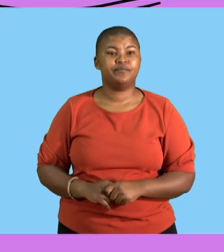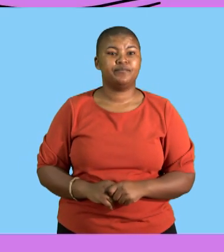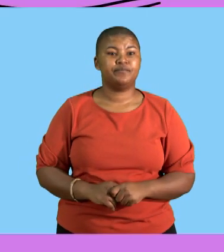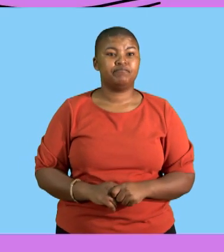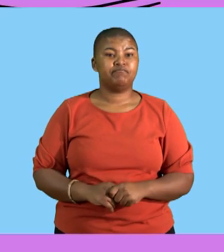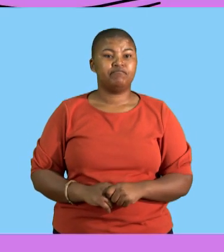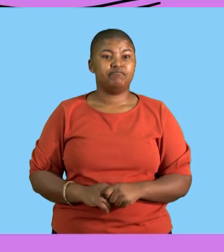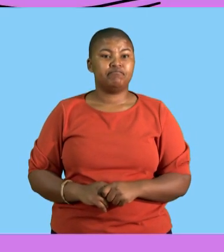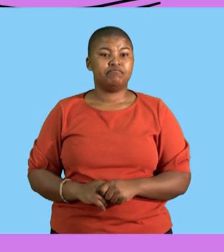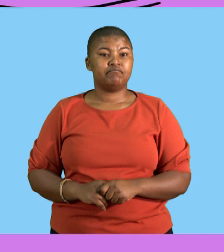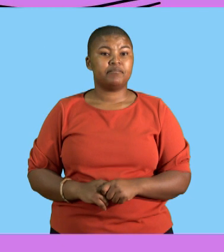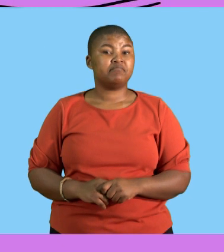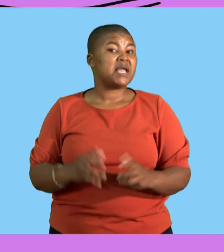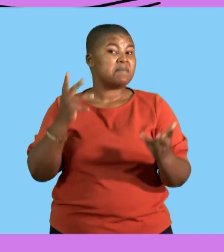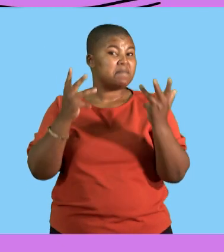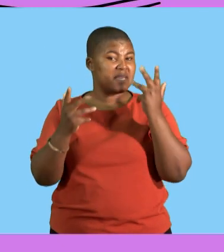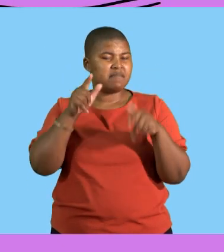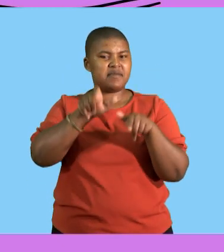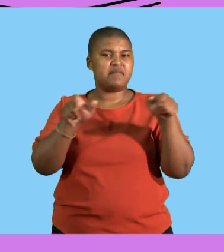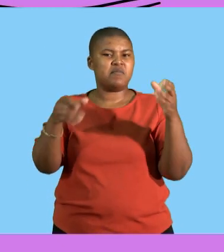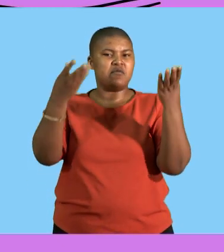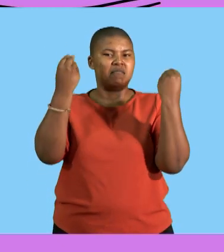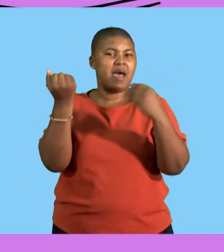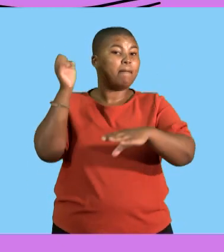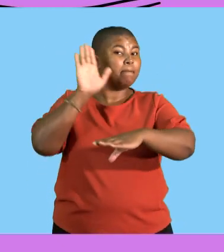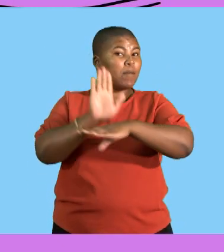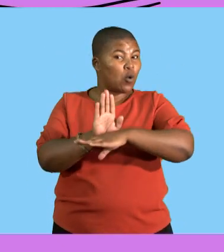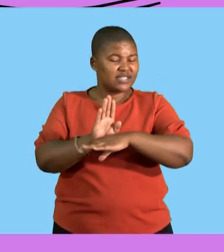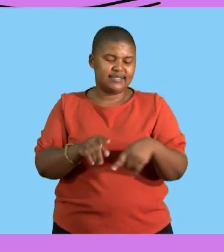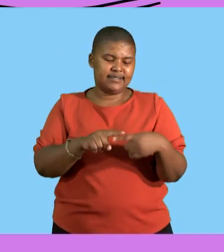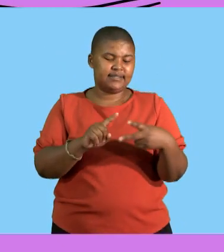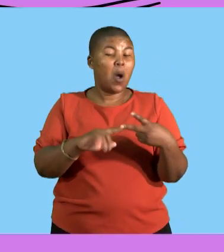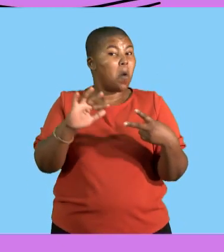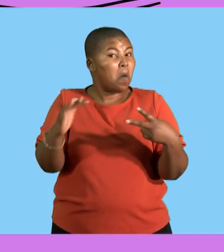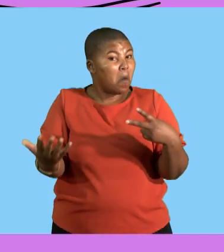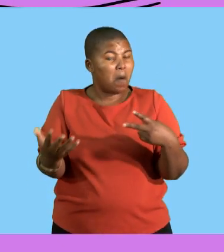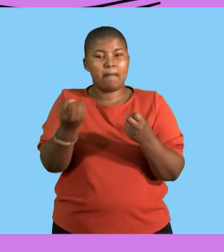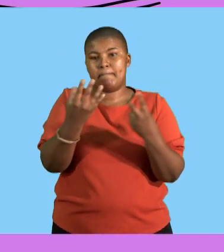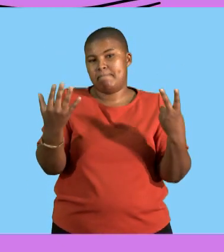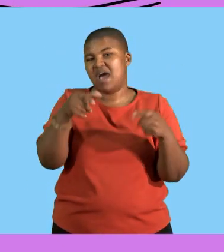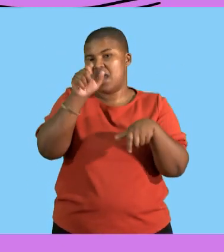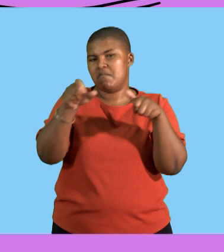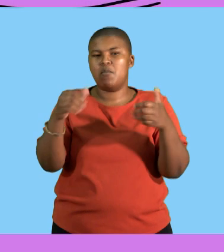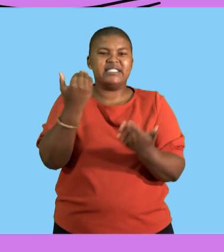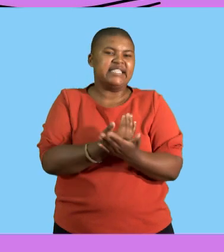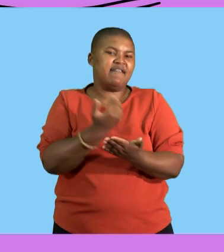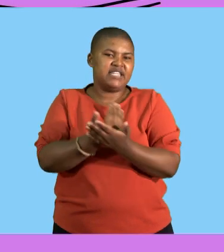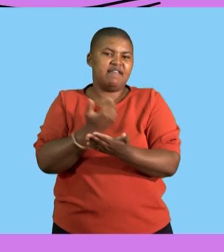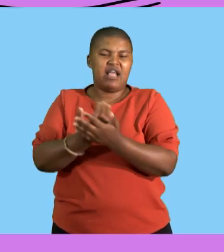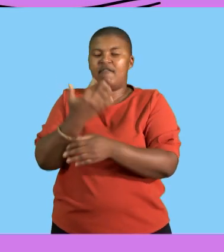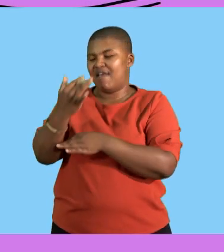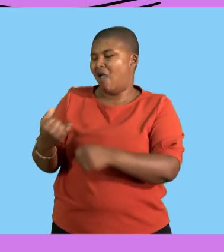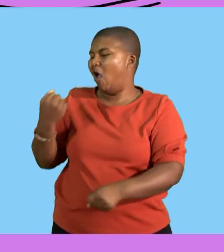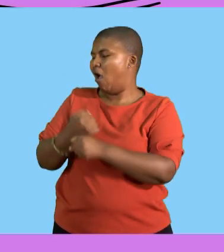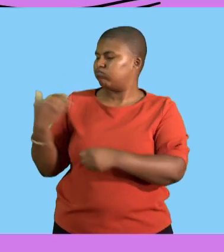received bonuses, or most people saved up for the whole year,